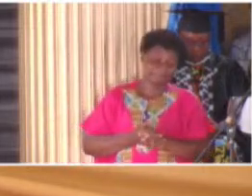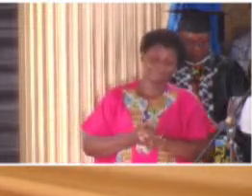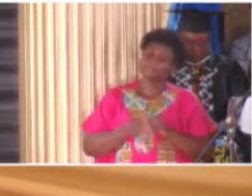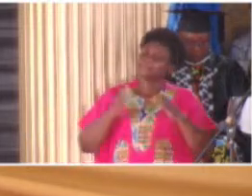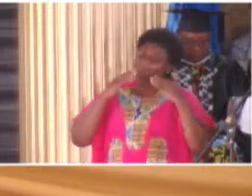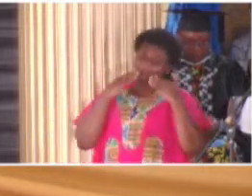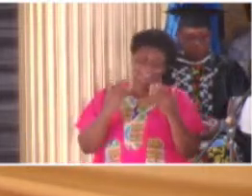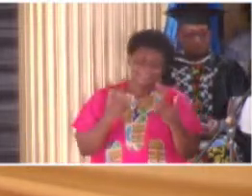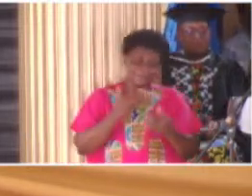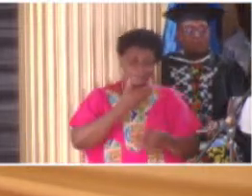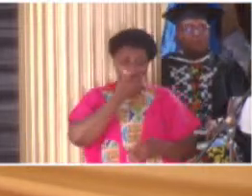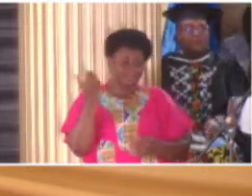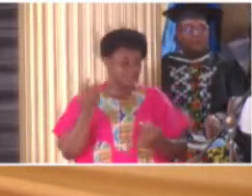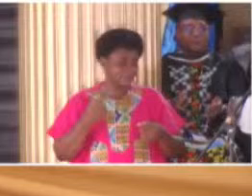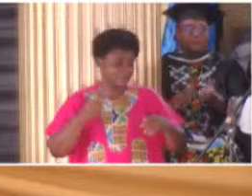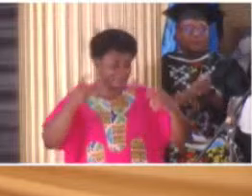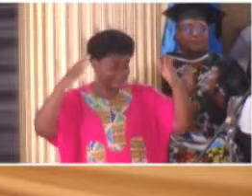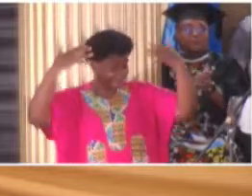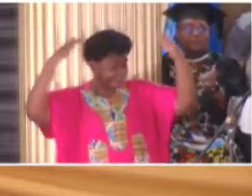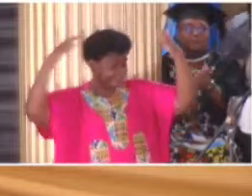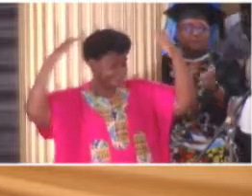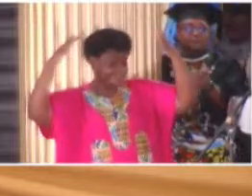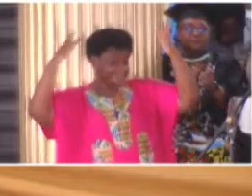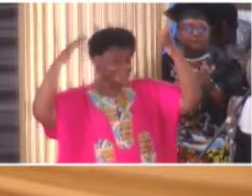you and best wishes.